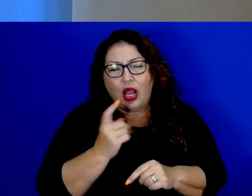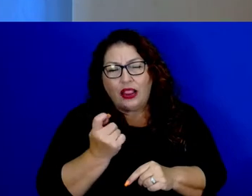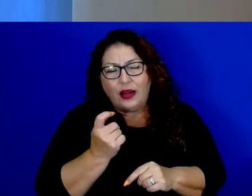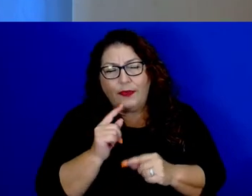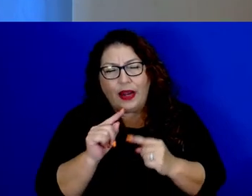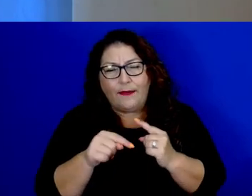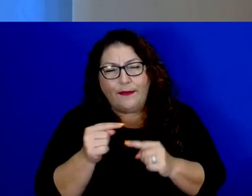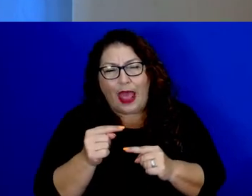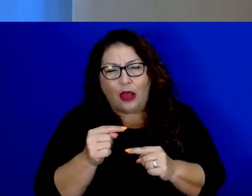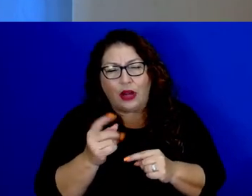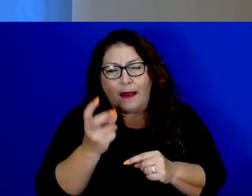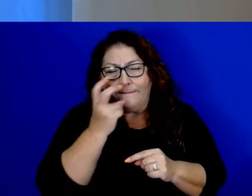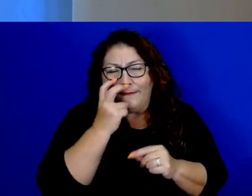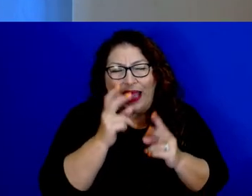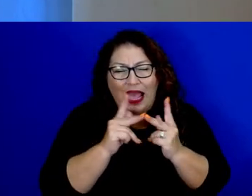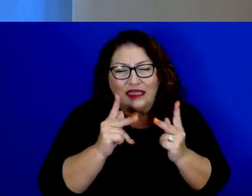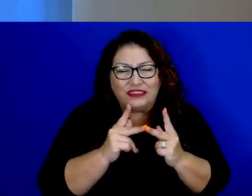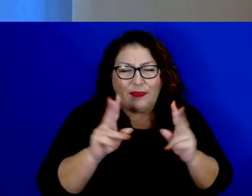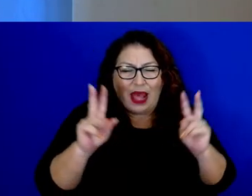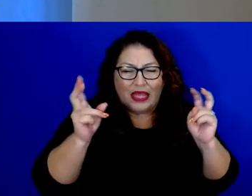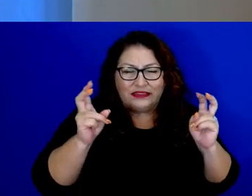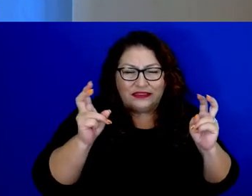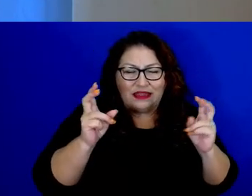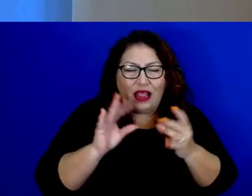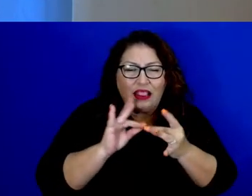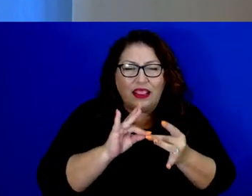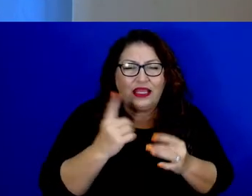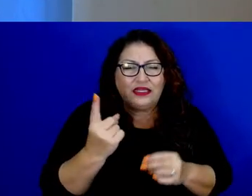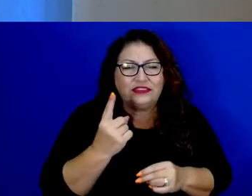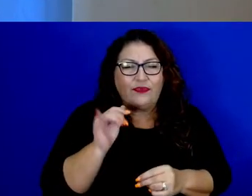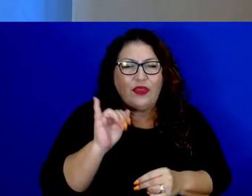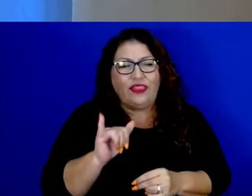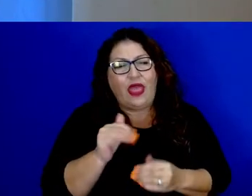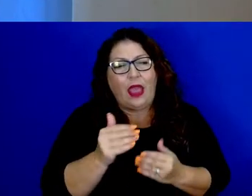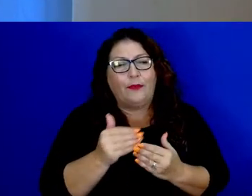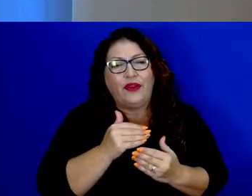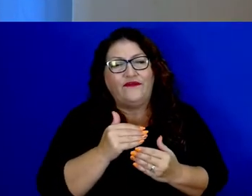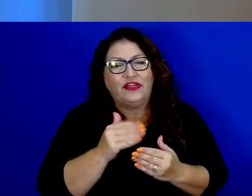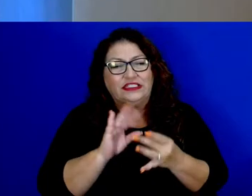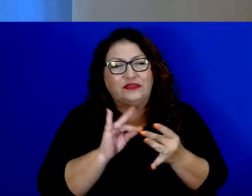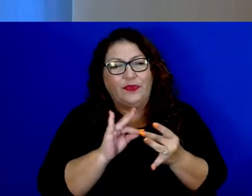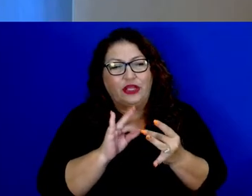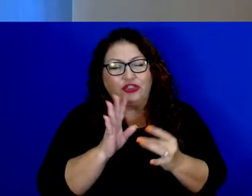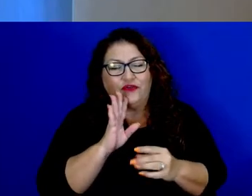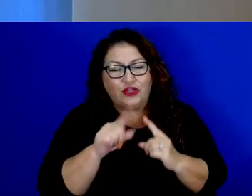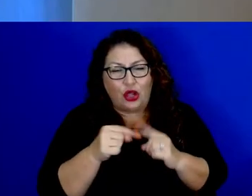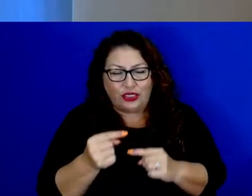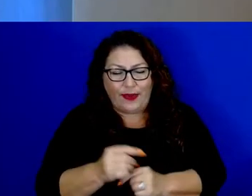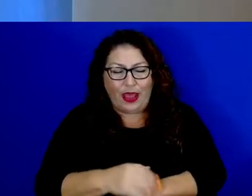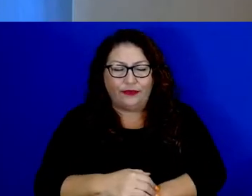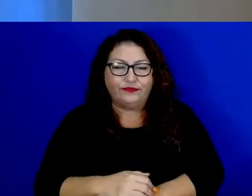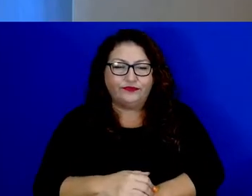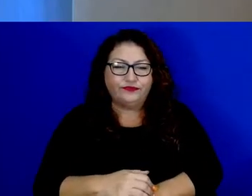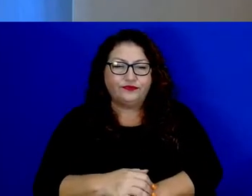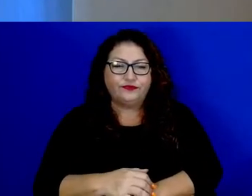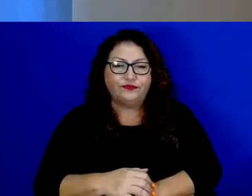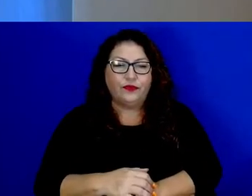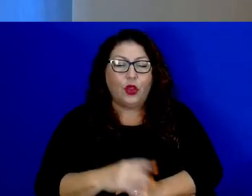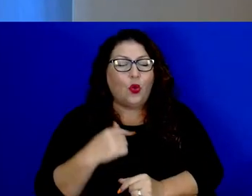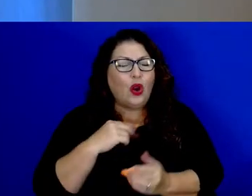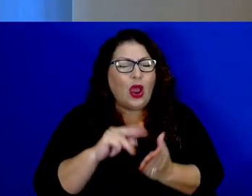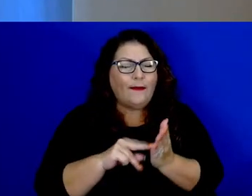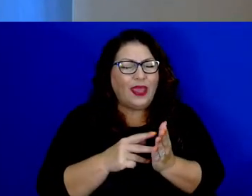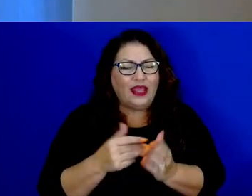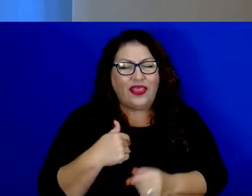spots, linking to something that previous speakers have spoken about. What do I mean? There are two types of blind